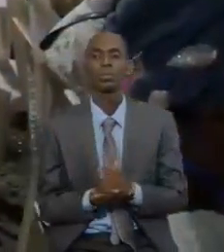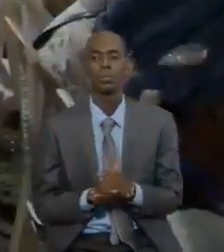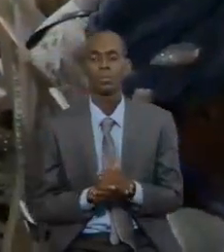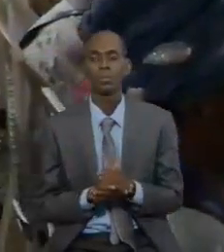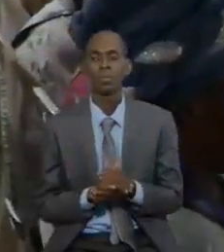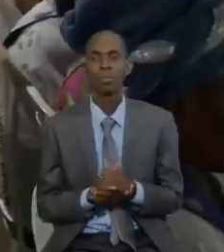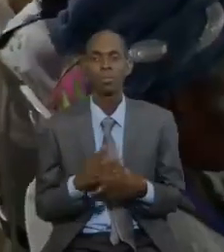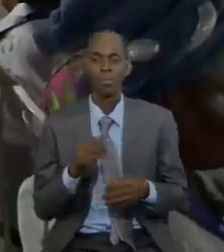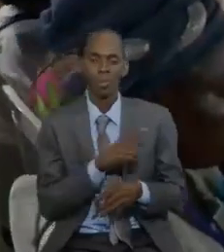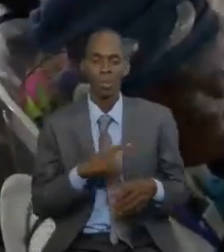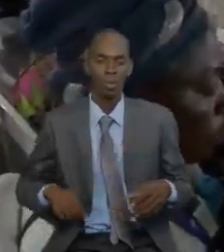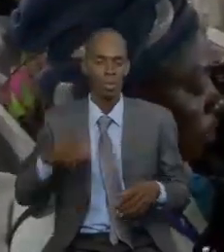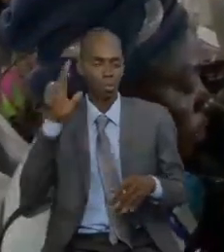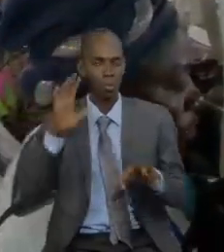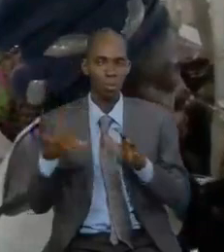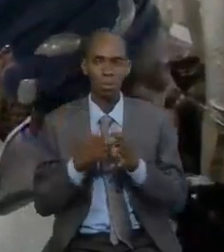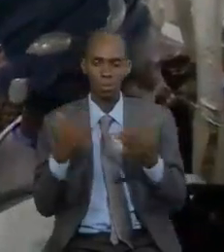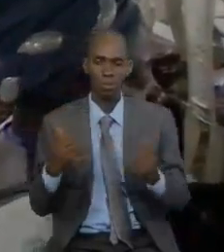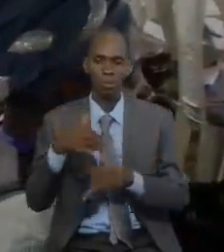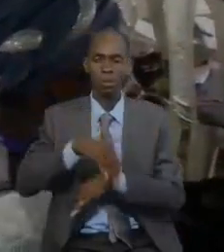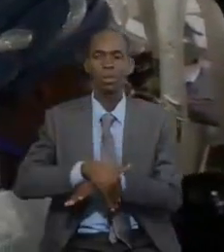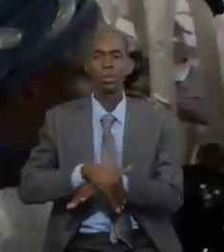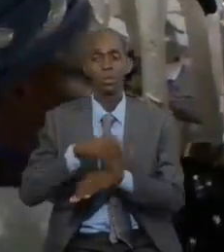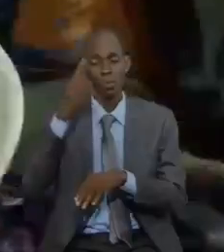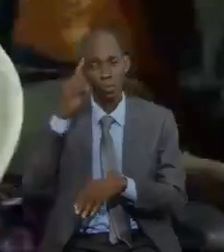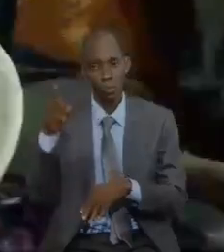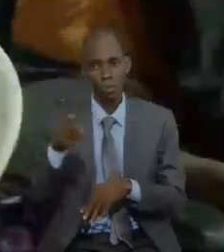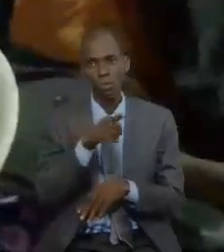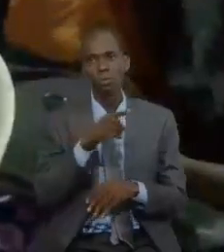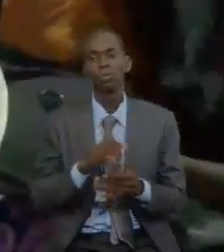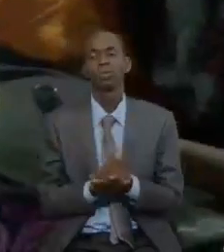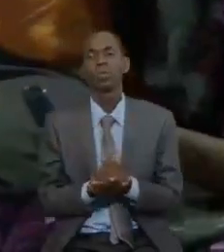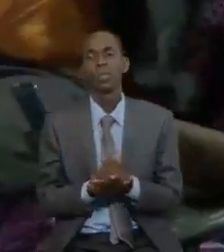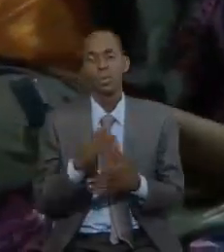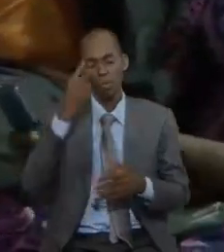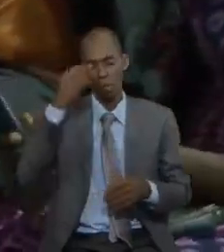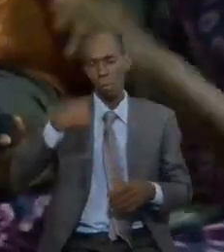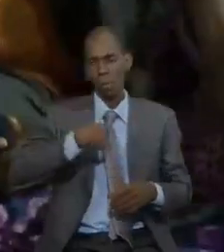The Lord will do it tonight. For you. For me.